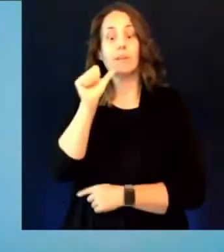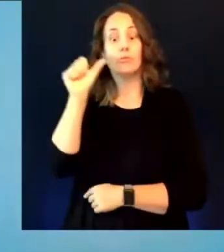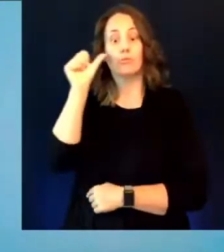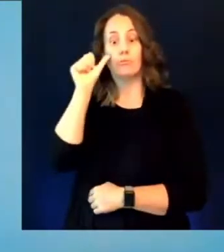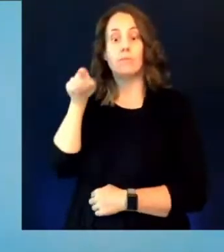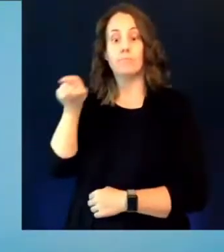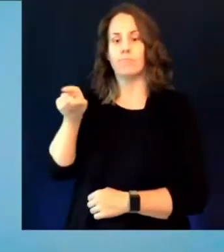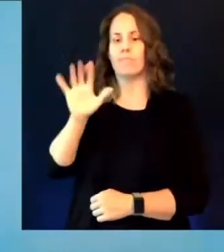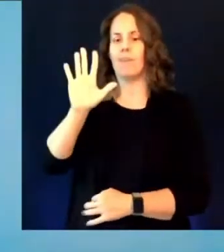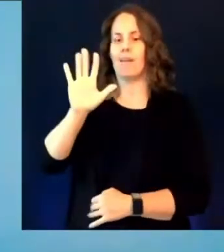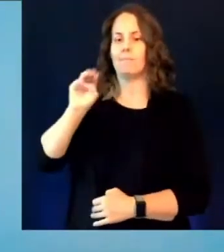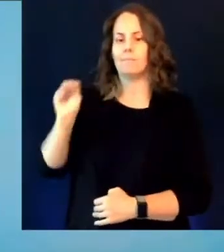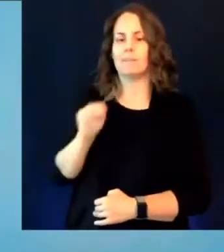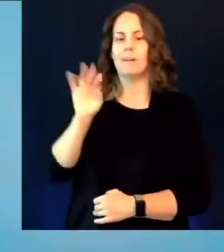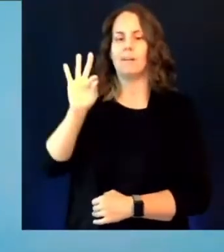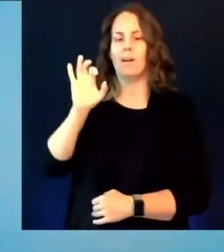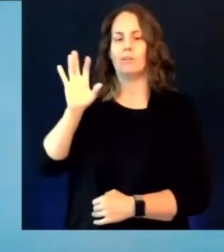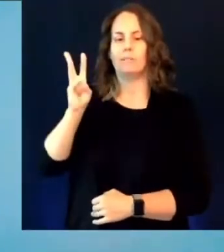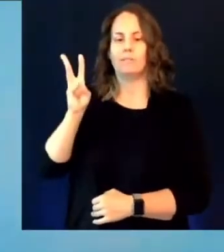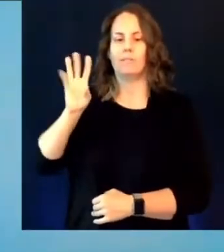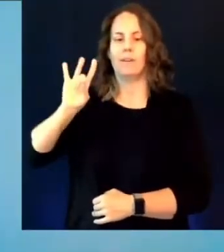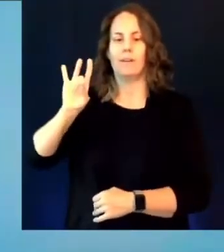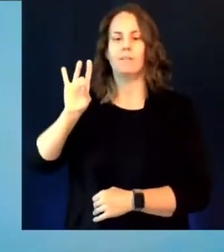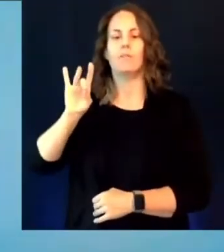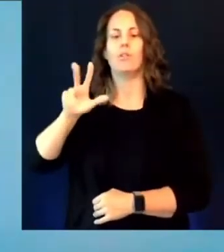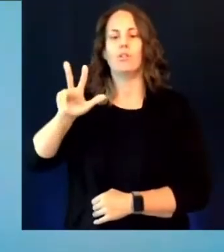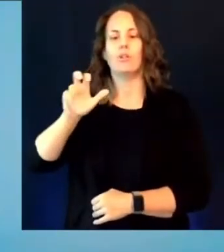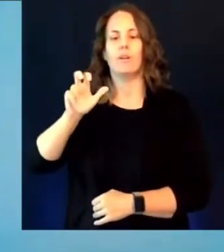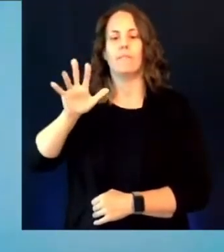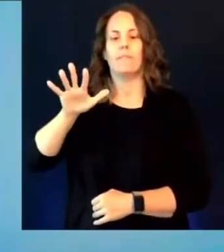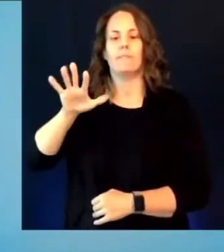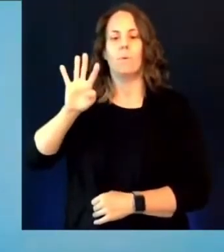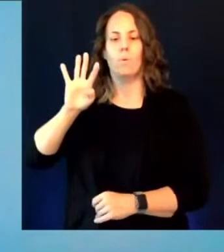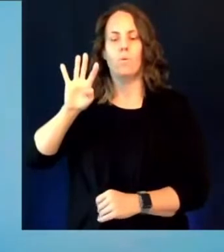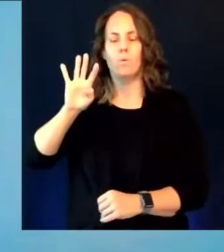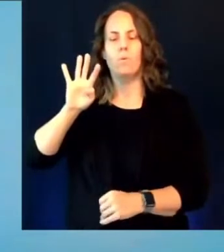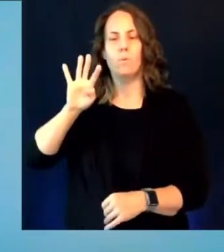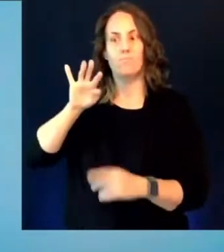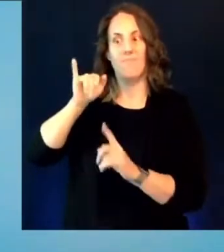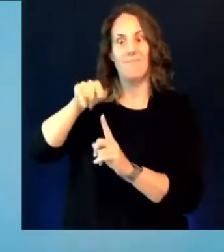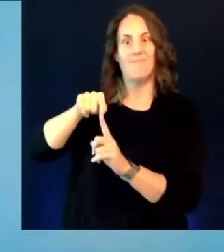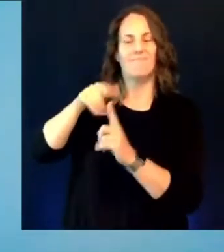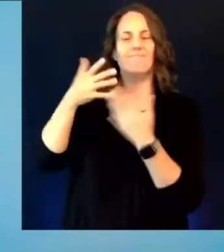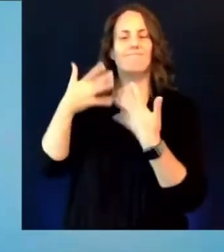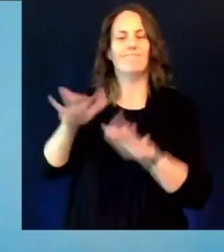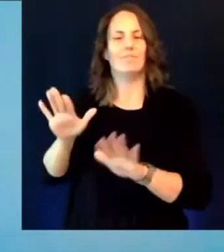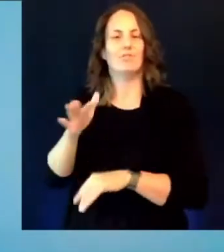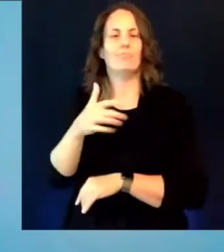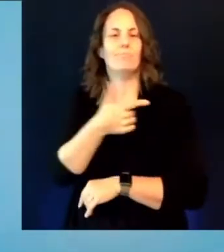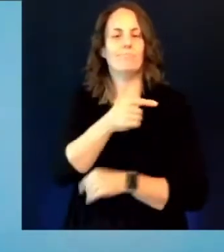5,968,354 doses of COVID-19 vaccine have been administered, and